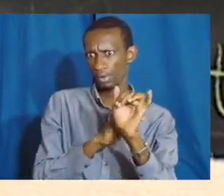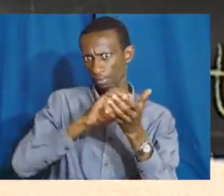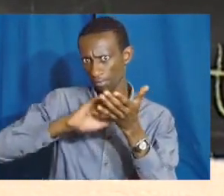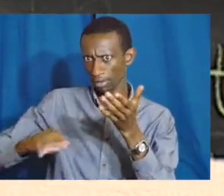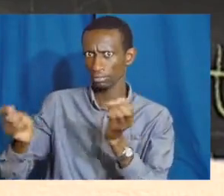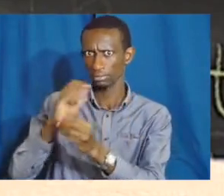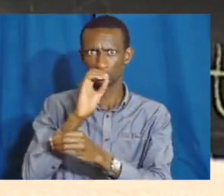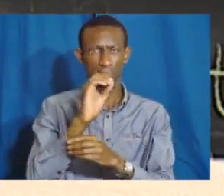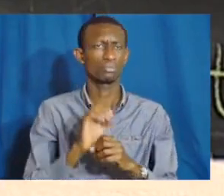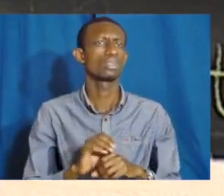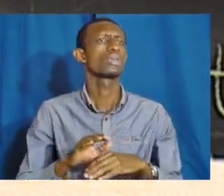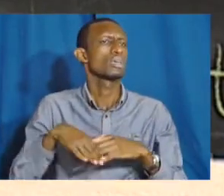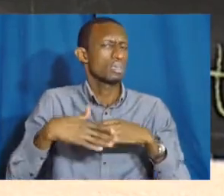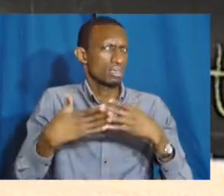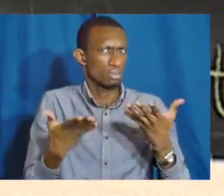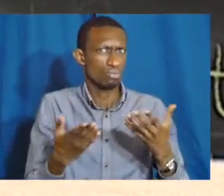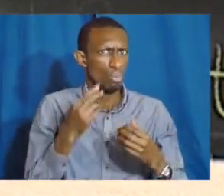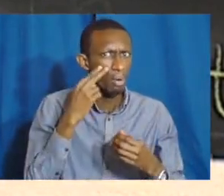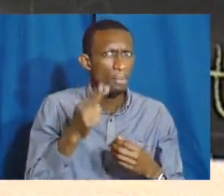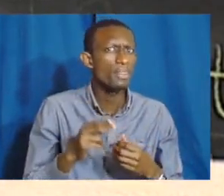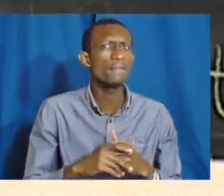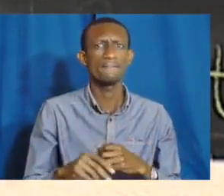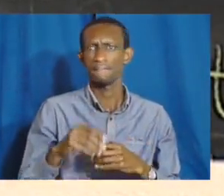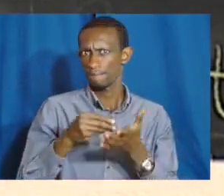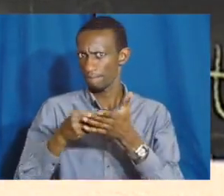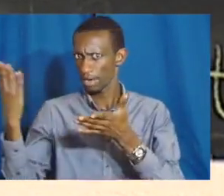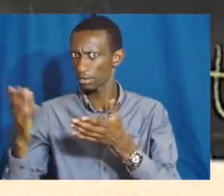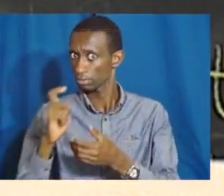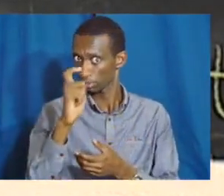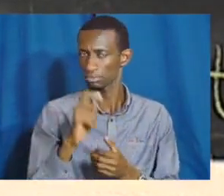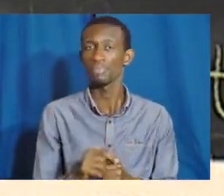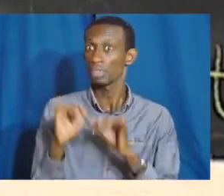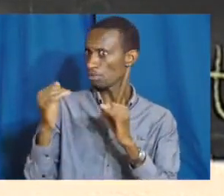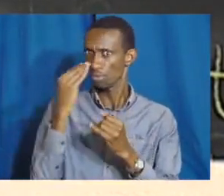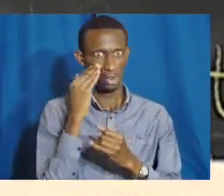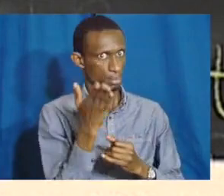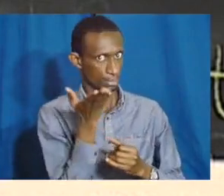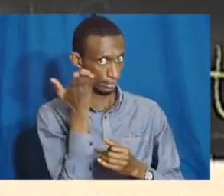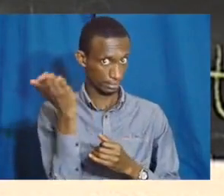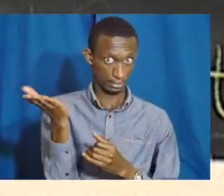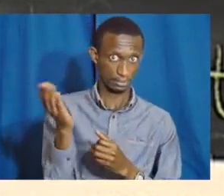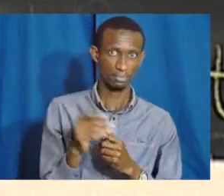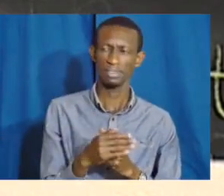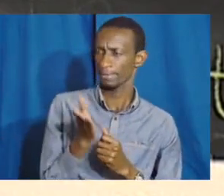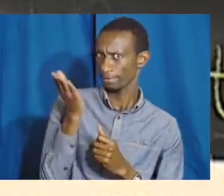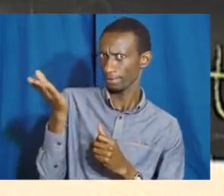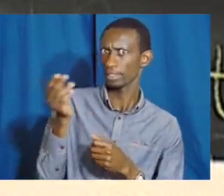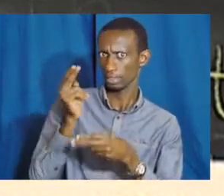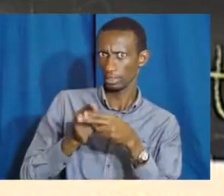Or you find the value of x. When you look at this, this is what we